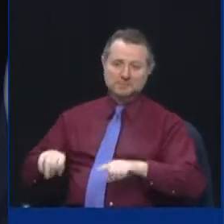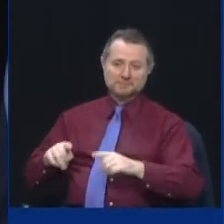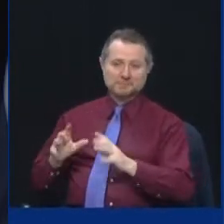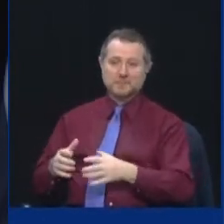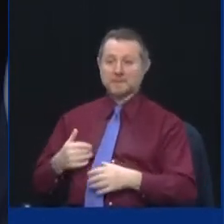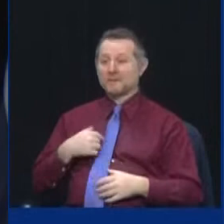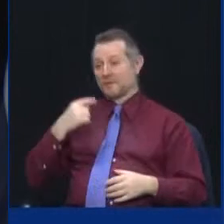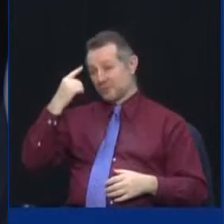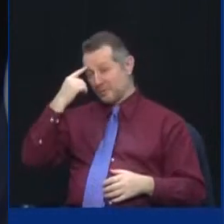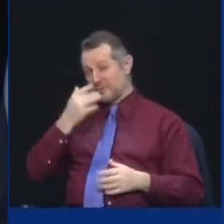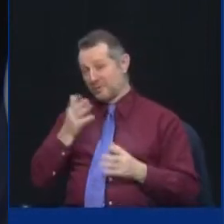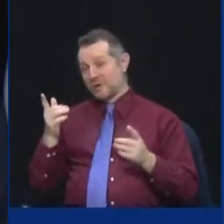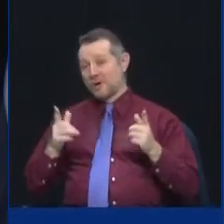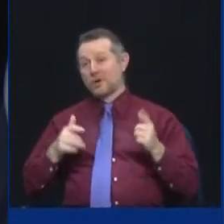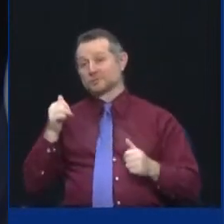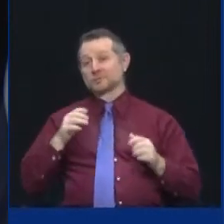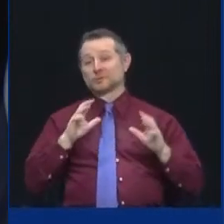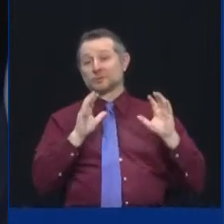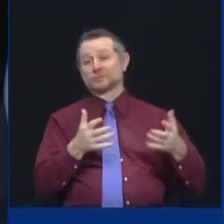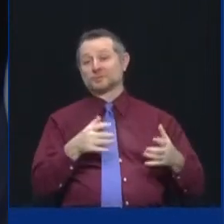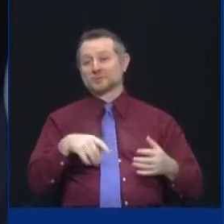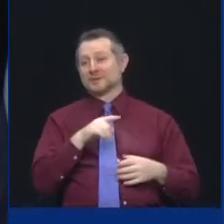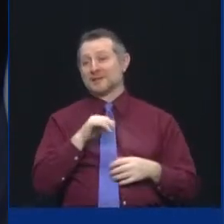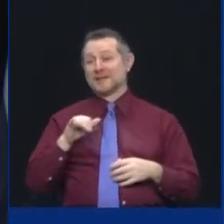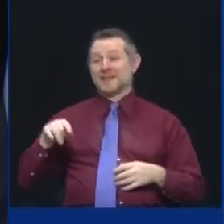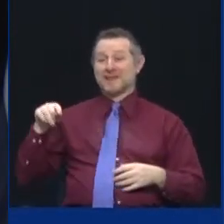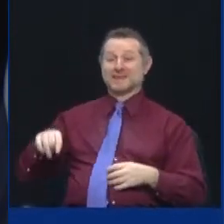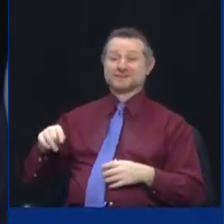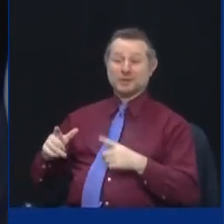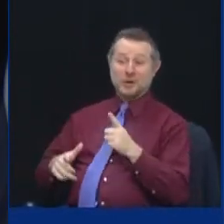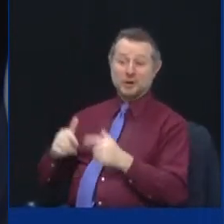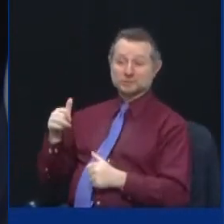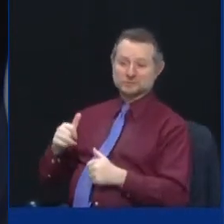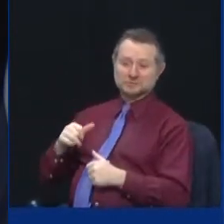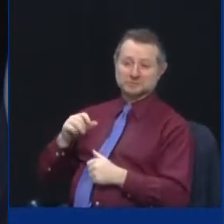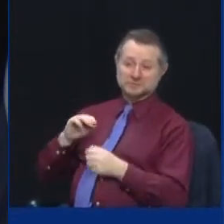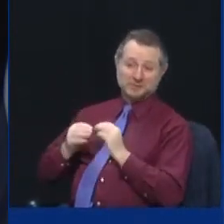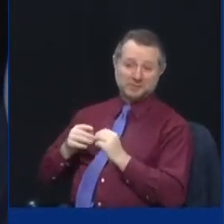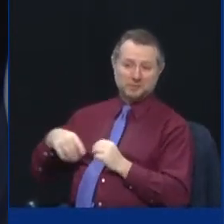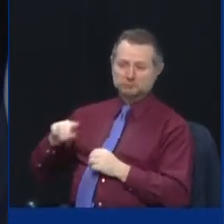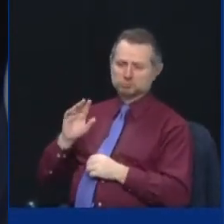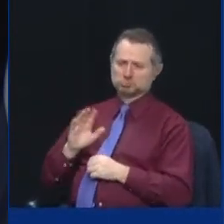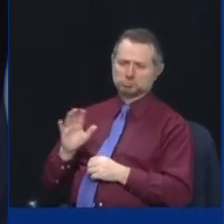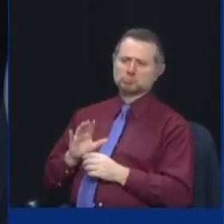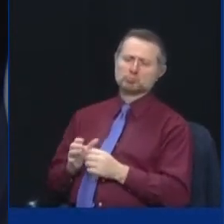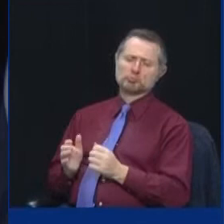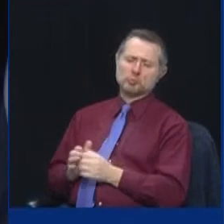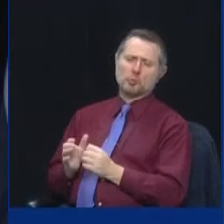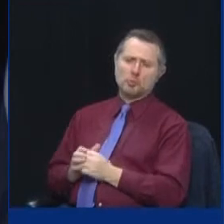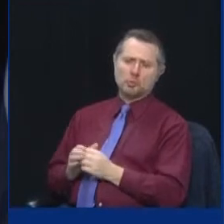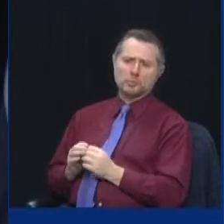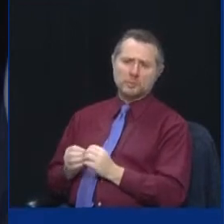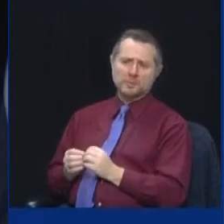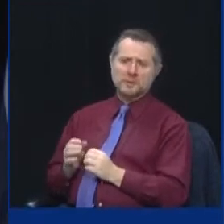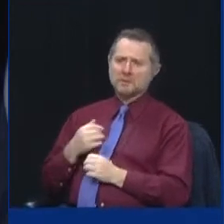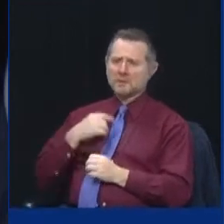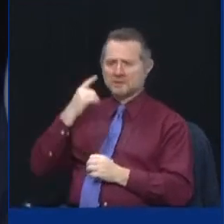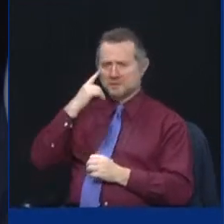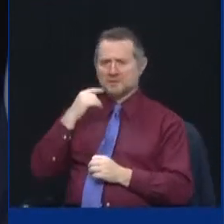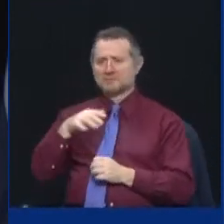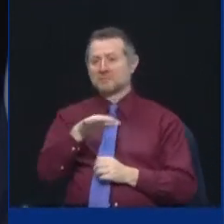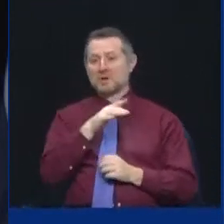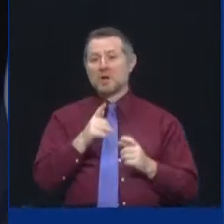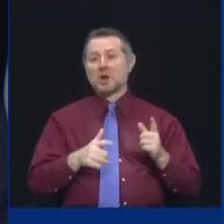group. I don't think that is a large numerical group. I think there's a larger group who